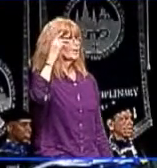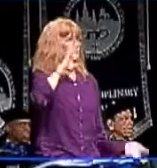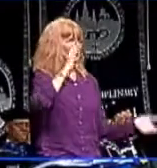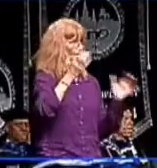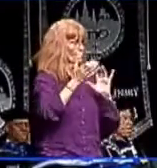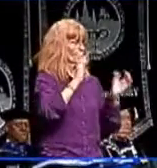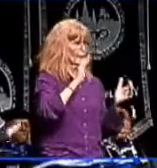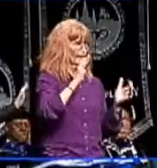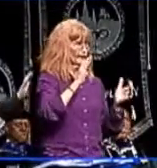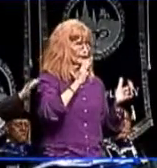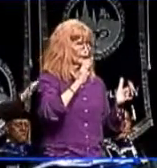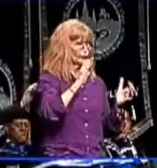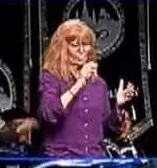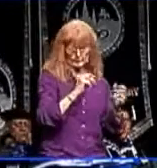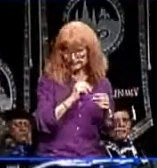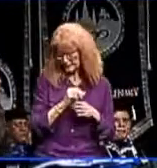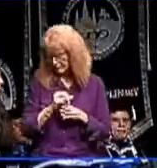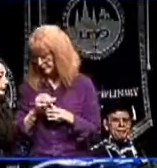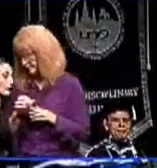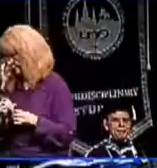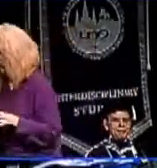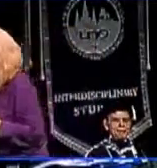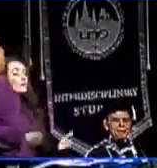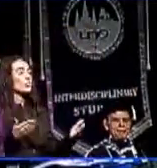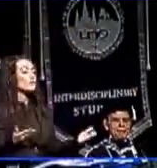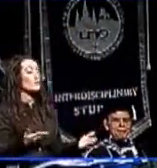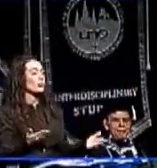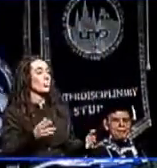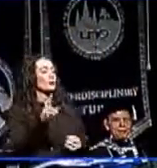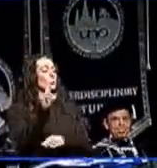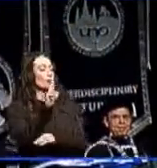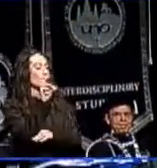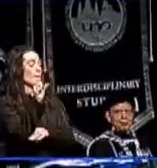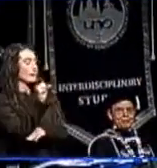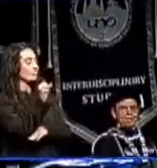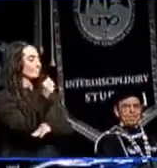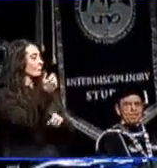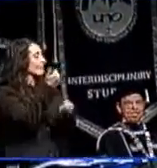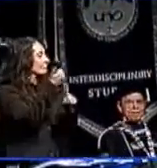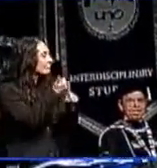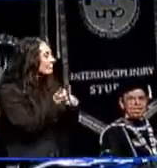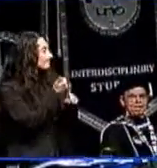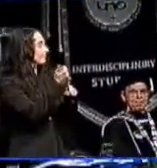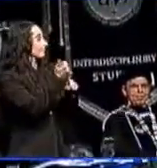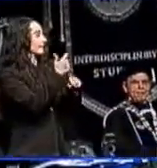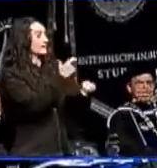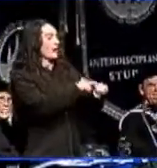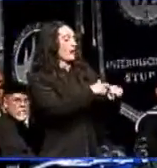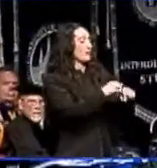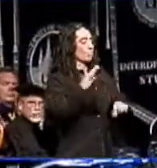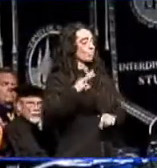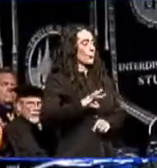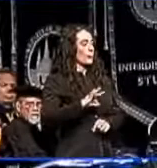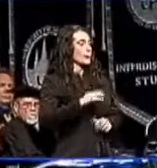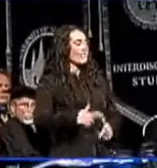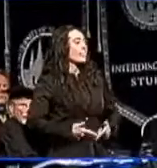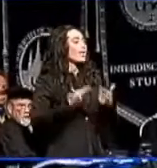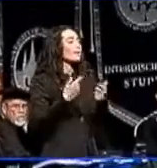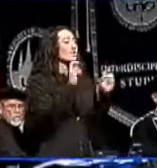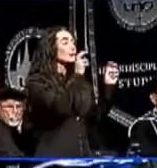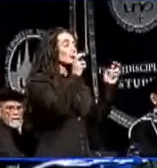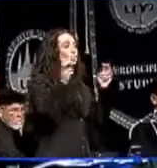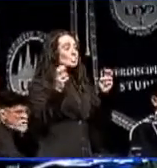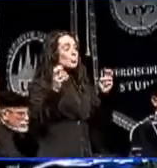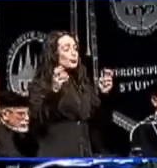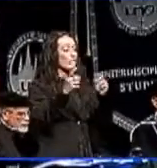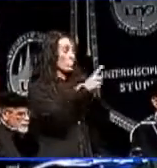comparisons internally in the United States, for every measure on the quality of life issues between those